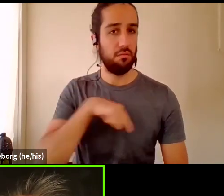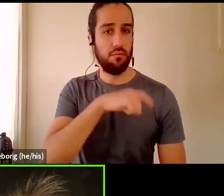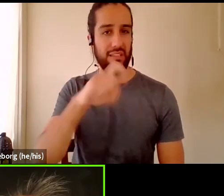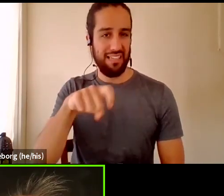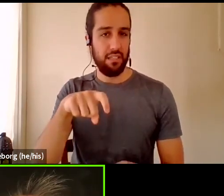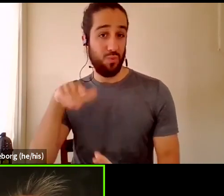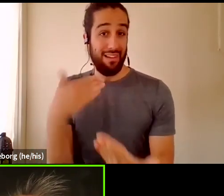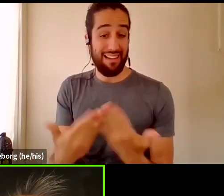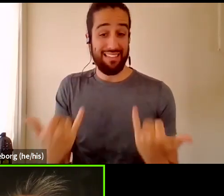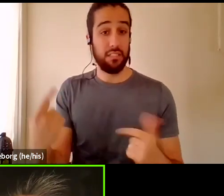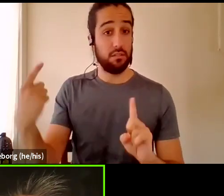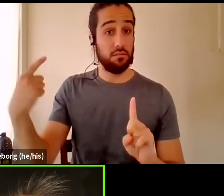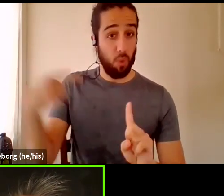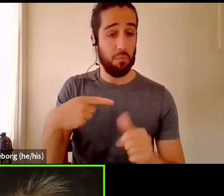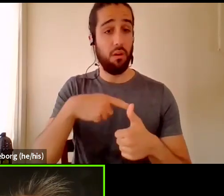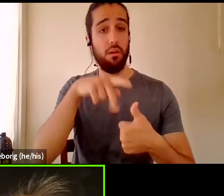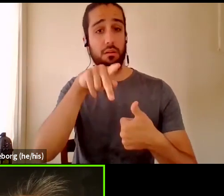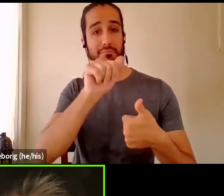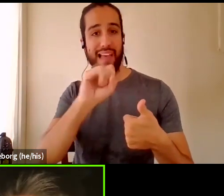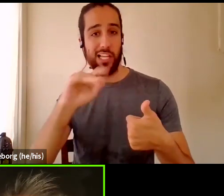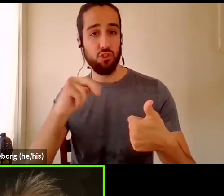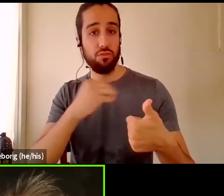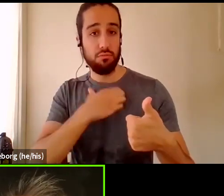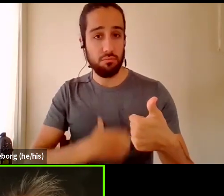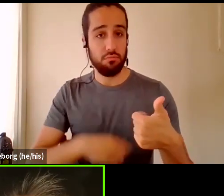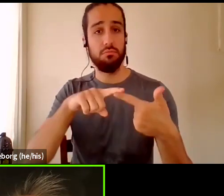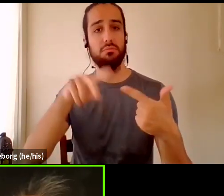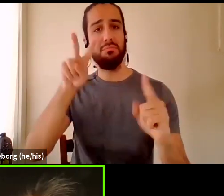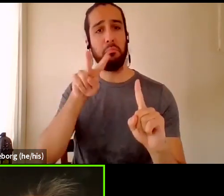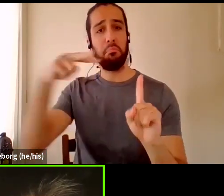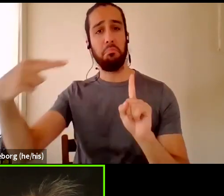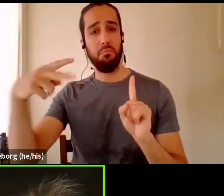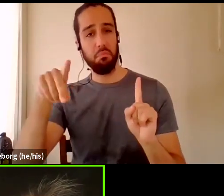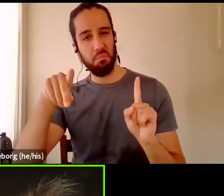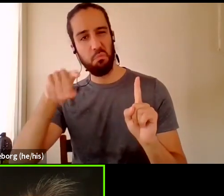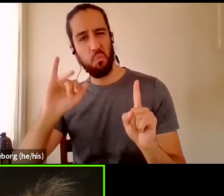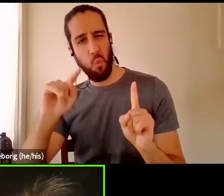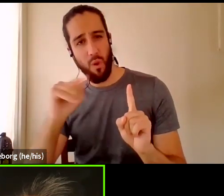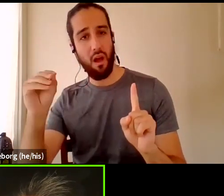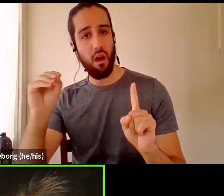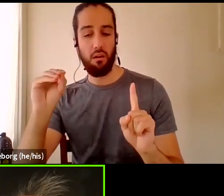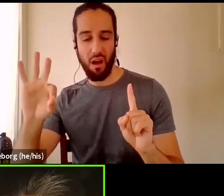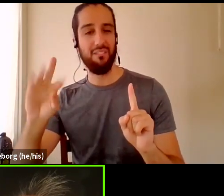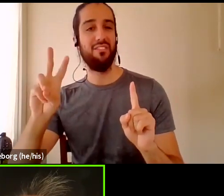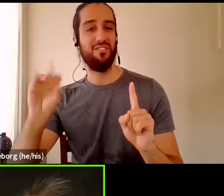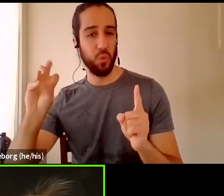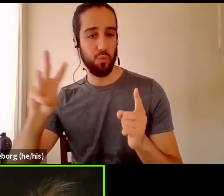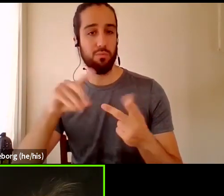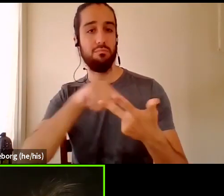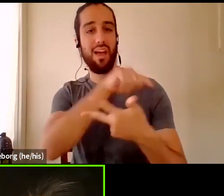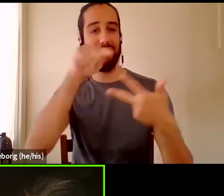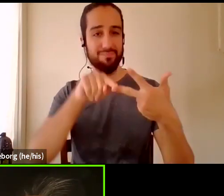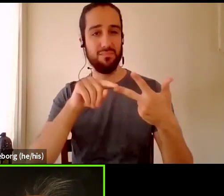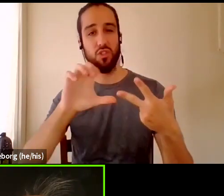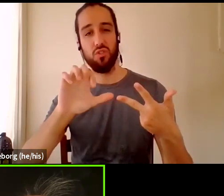passion, point of view, and craft. And even more interesting to me